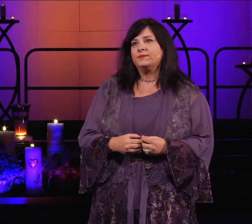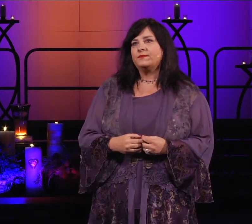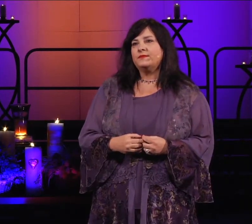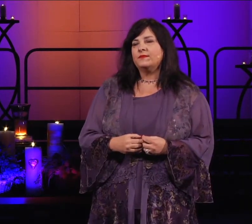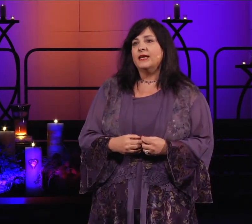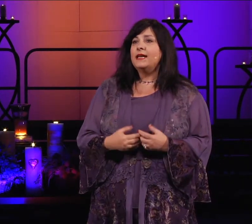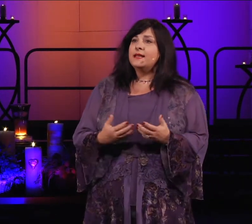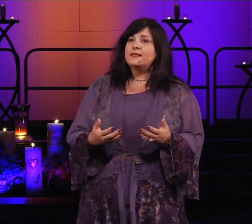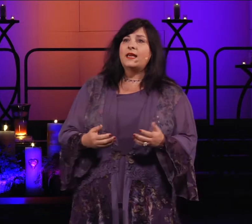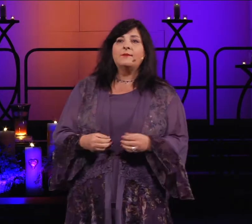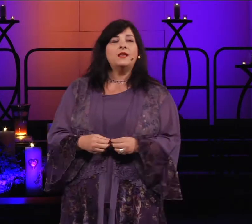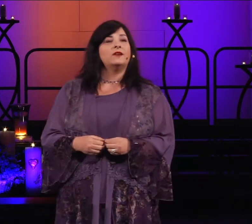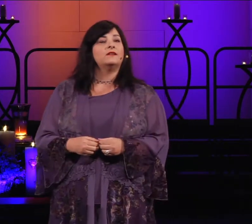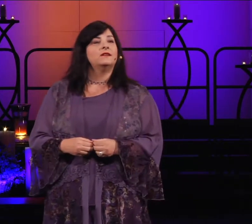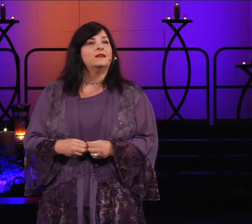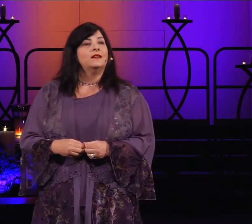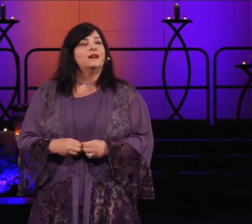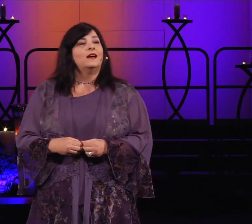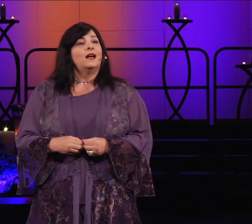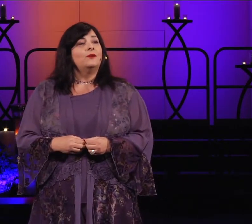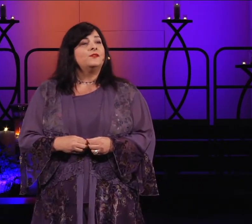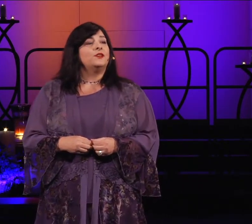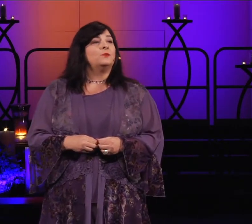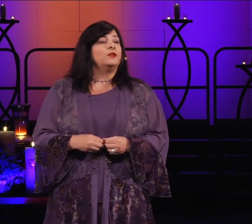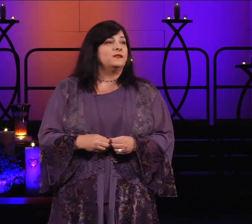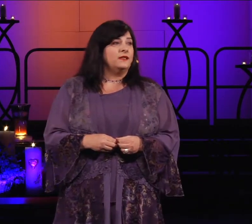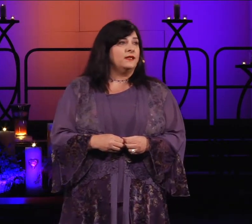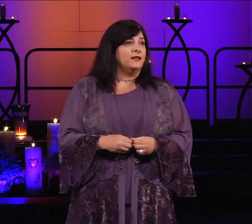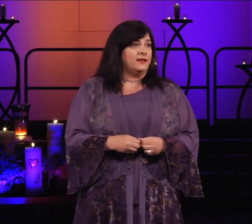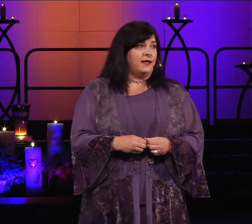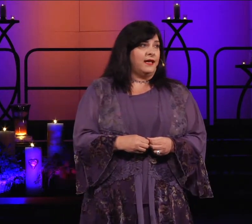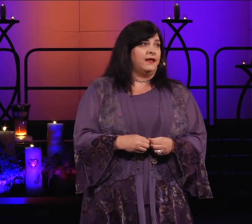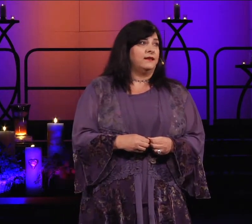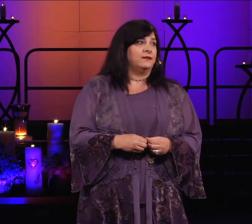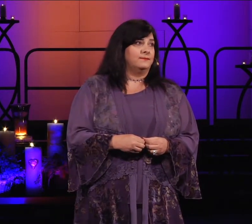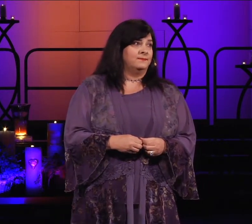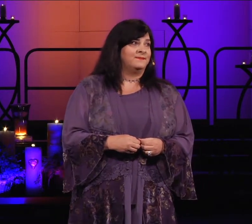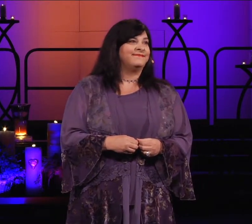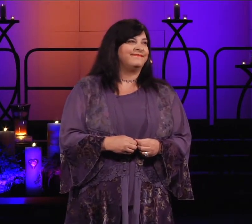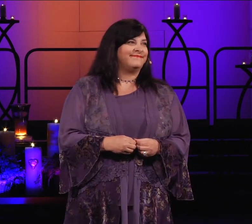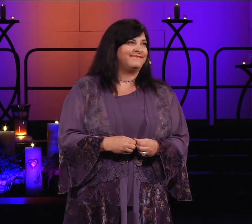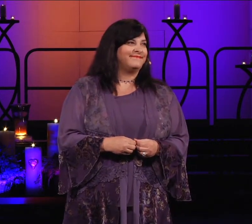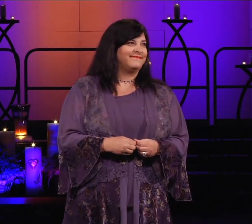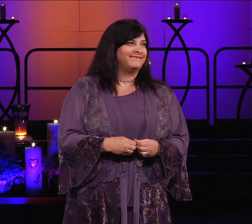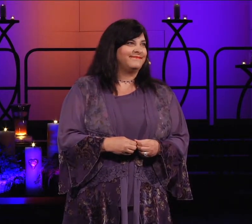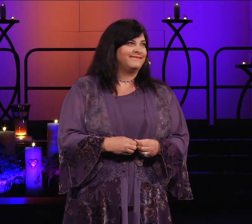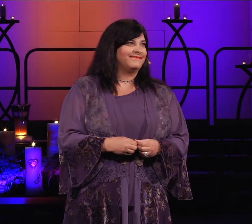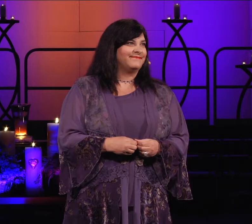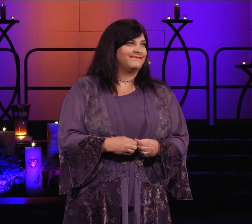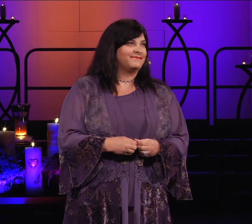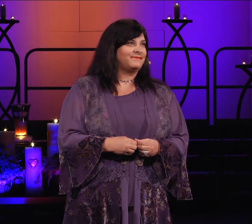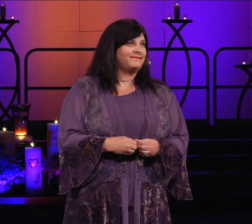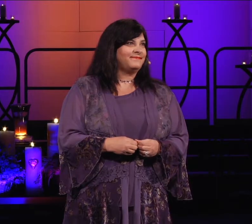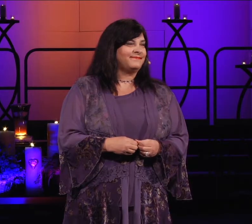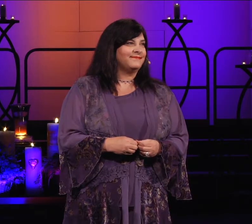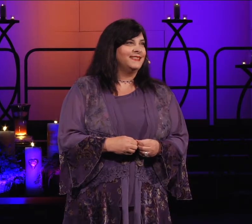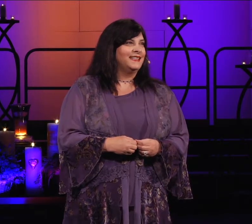soul. And that same year, I was ceremoniously kicked out of catechism.